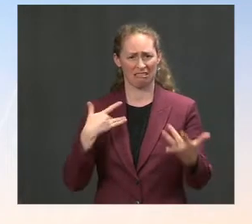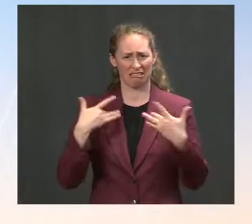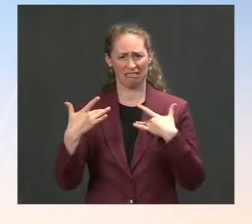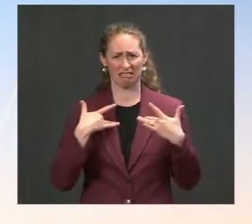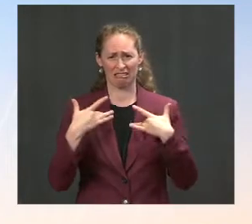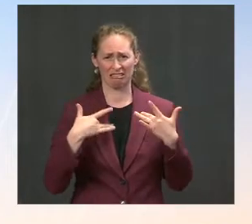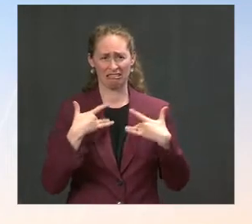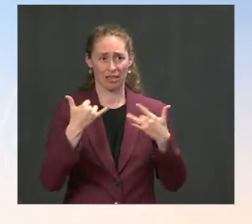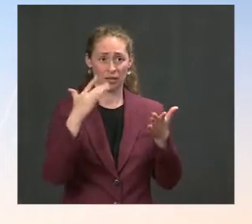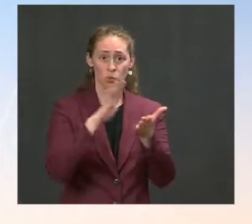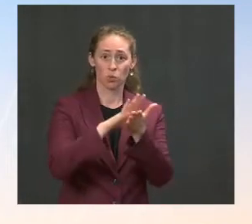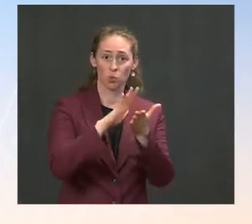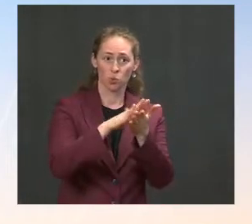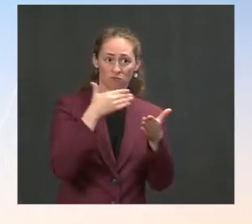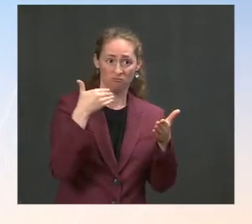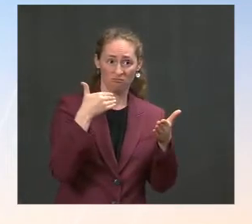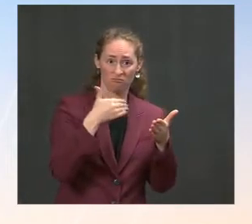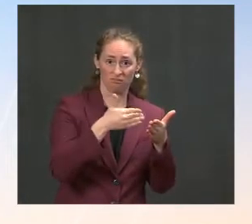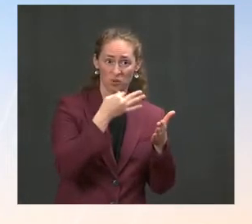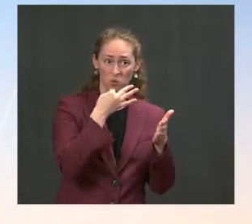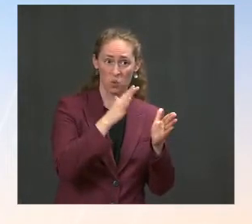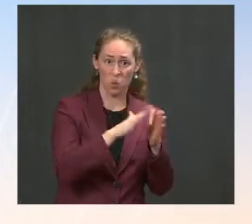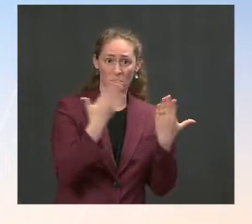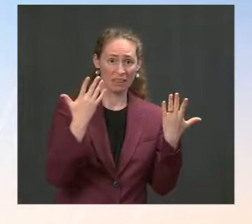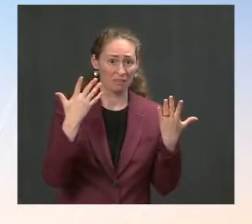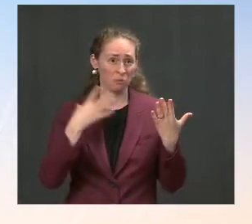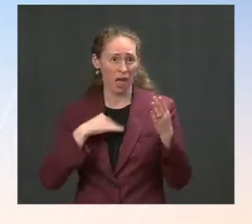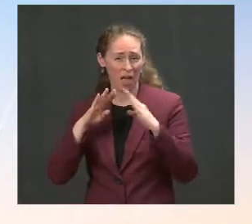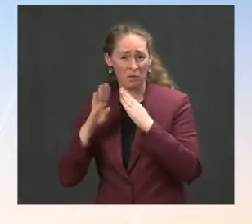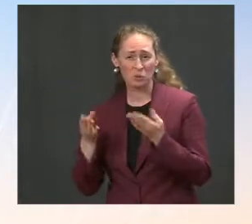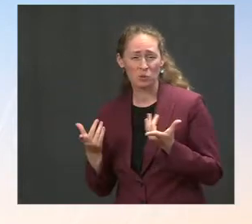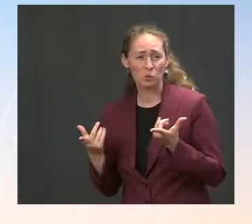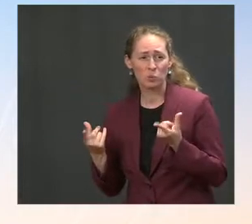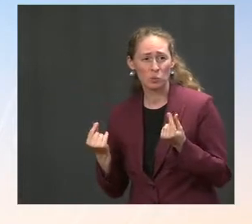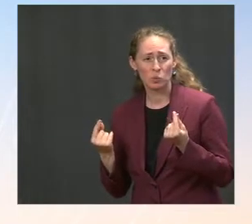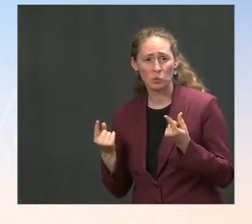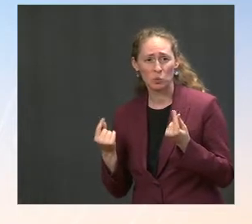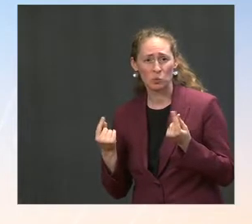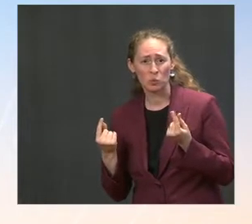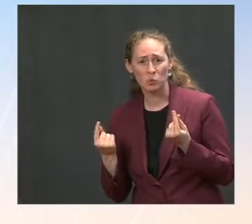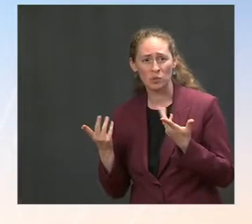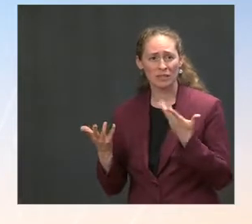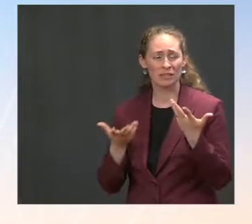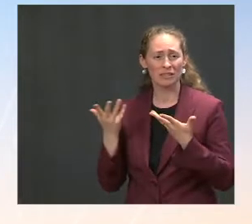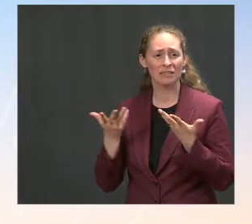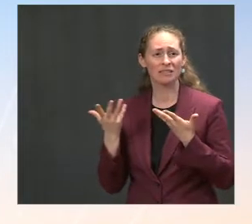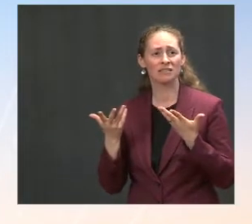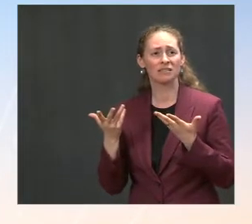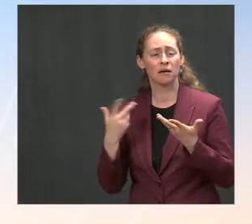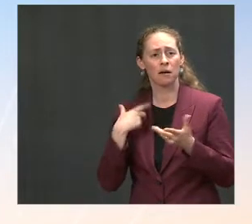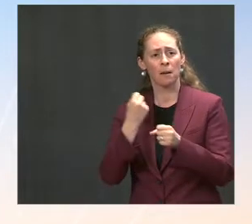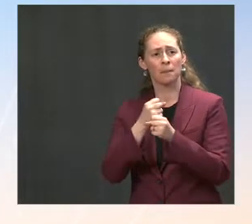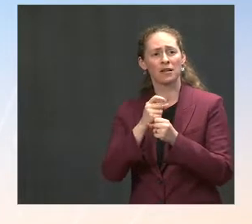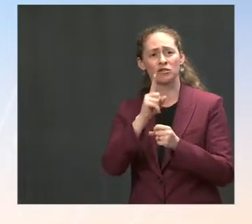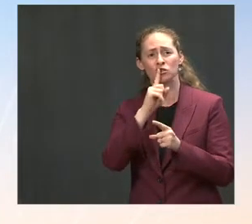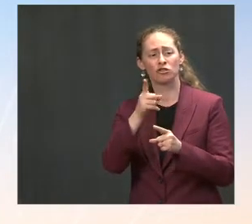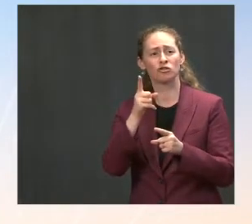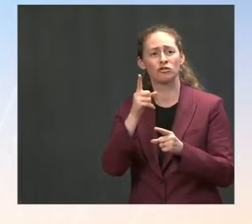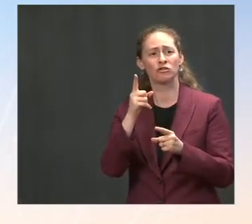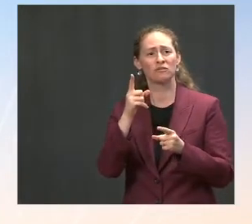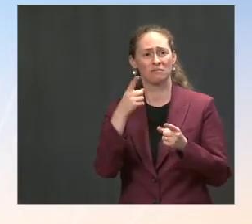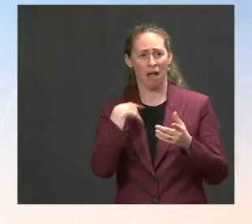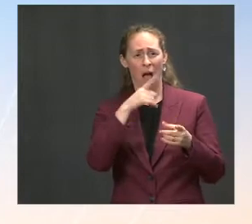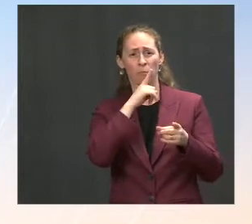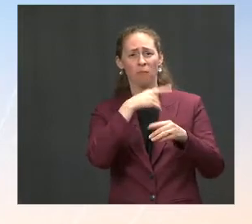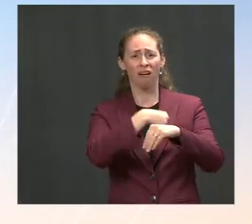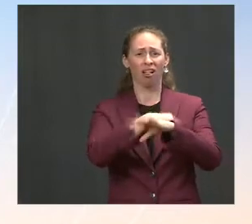to sort of make sure that we're not doing remote learning again nationwide? Well, our plan